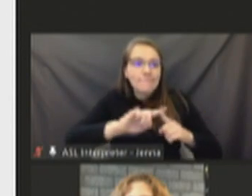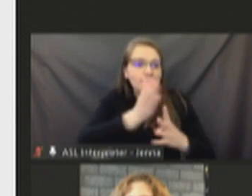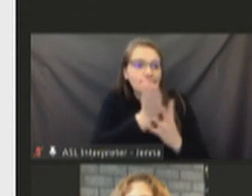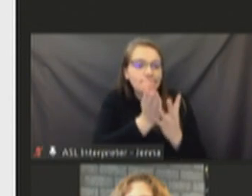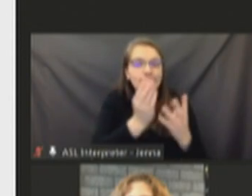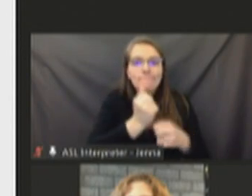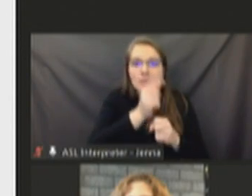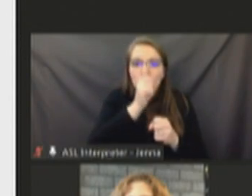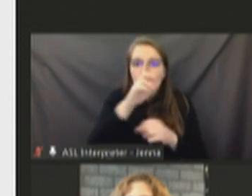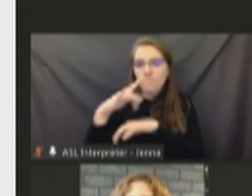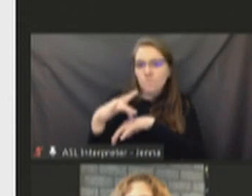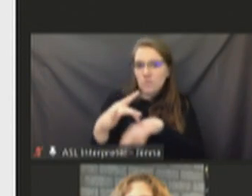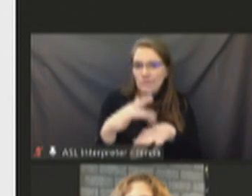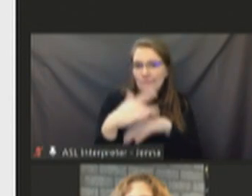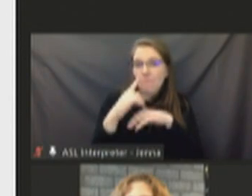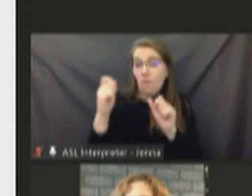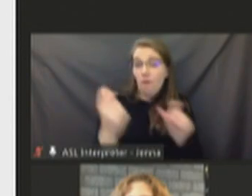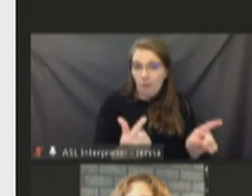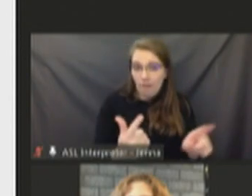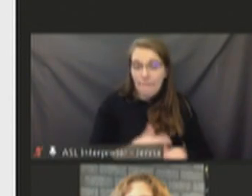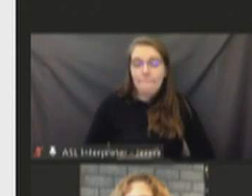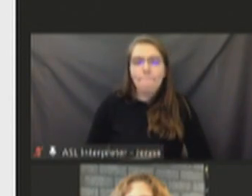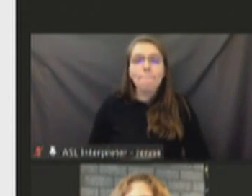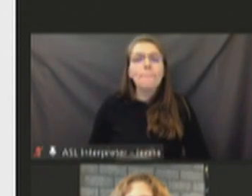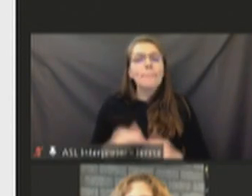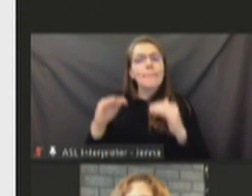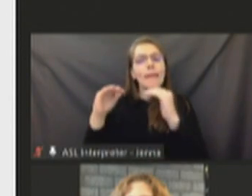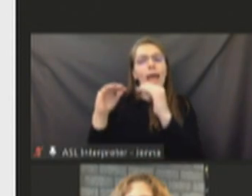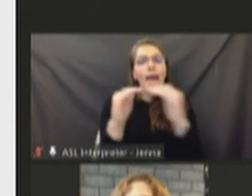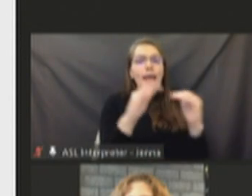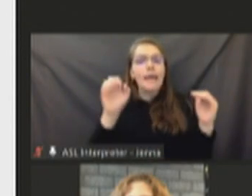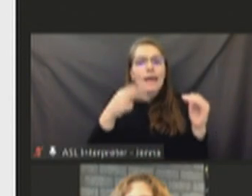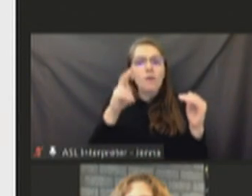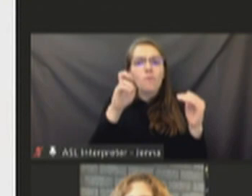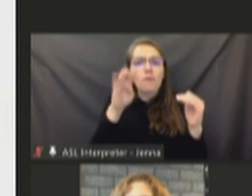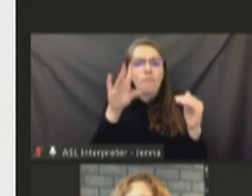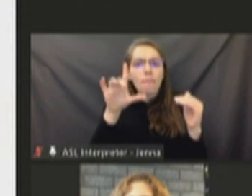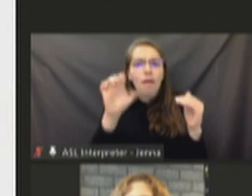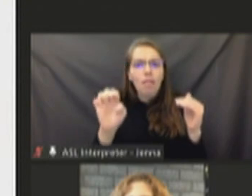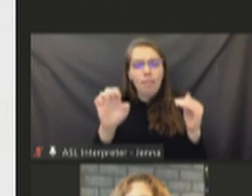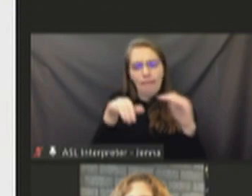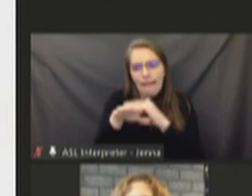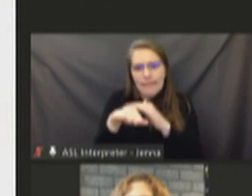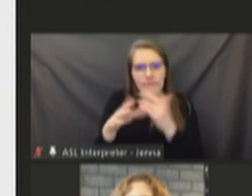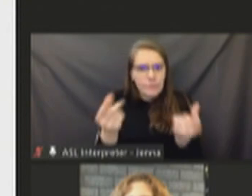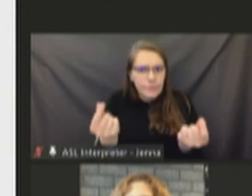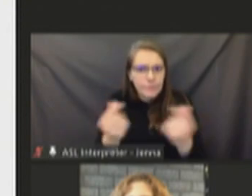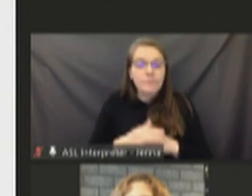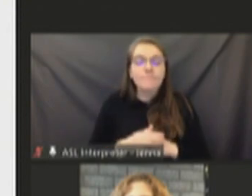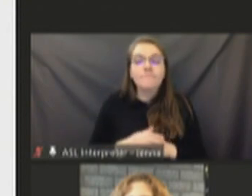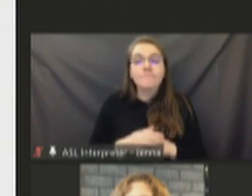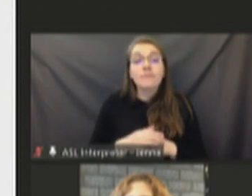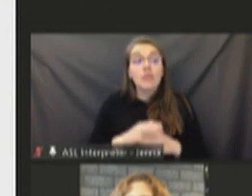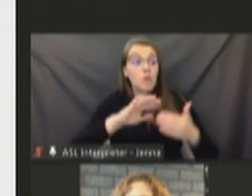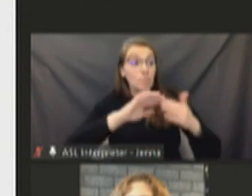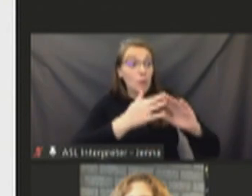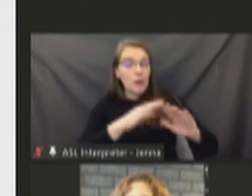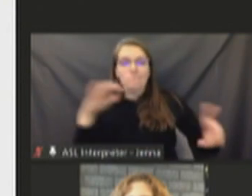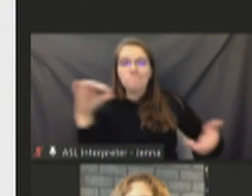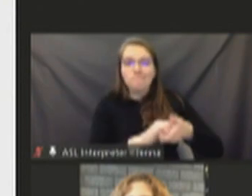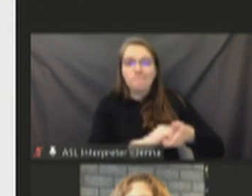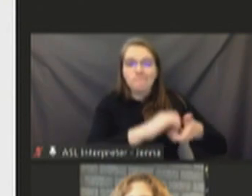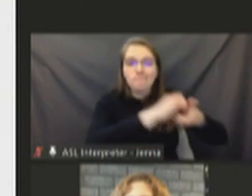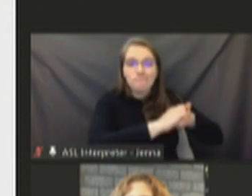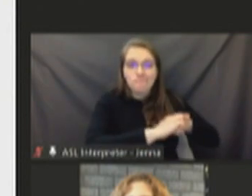the way we go about making equitable access a thing is that we build partnerships with the community. So really